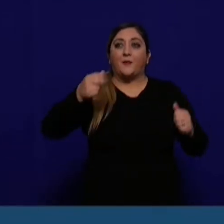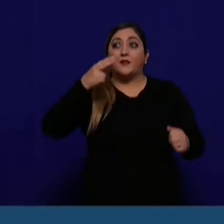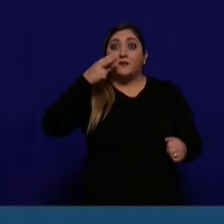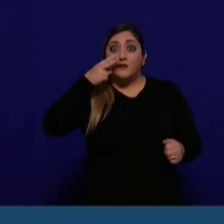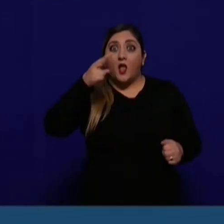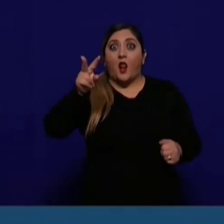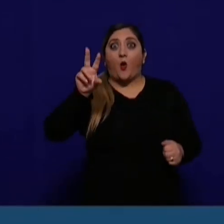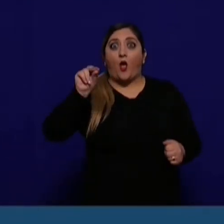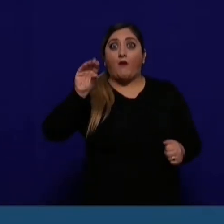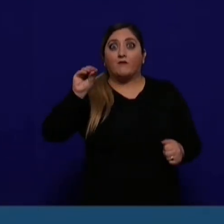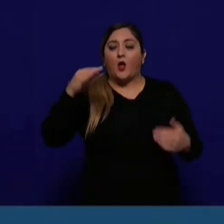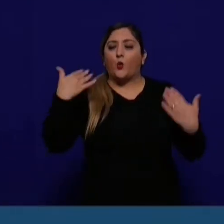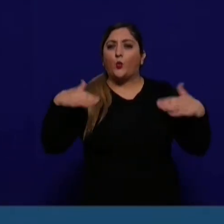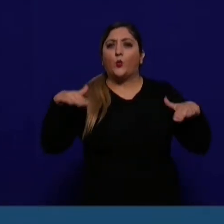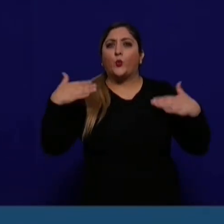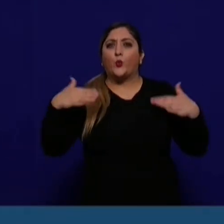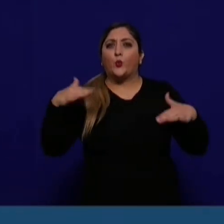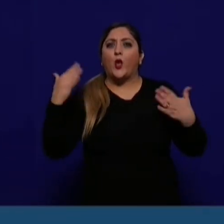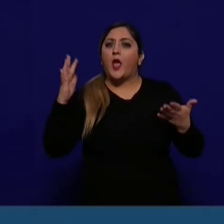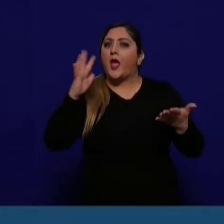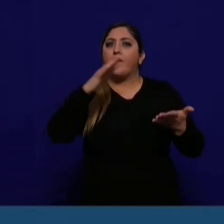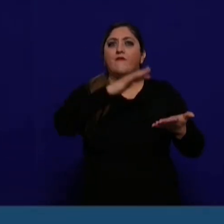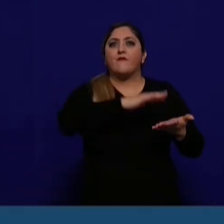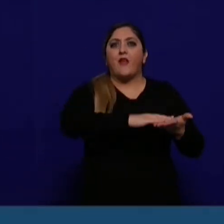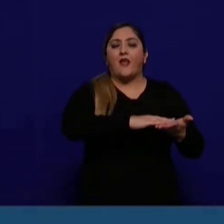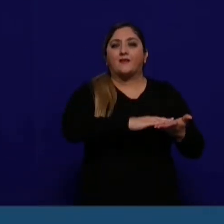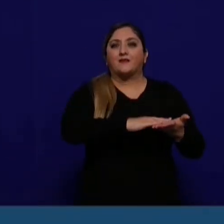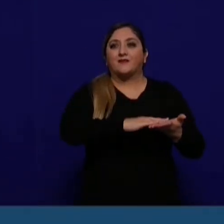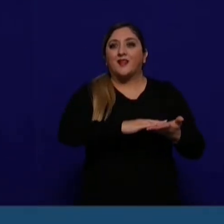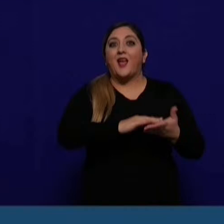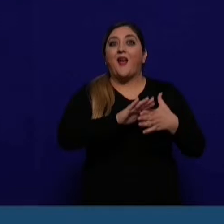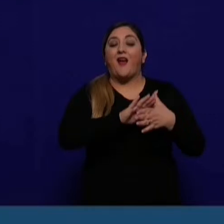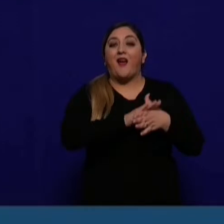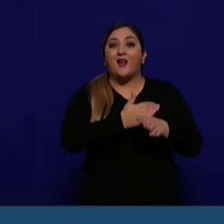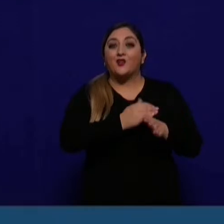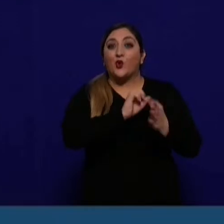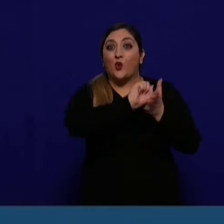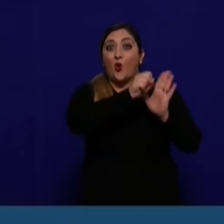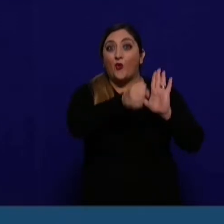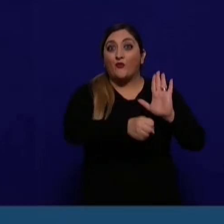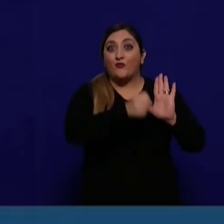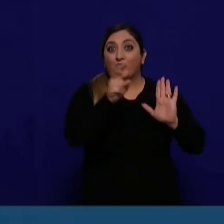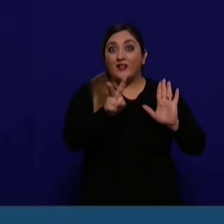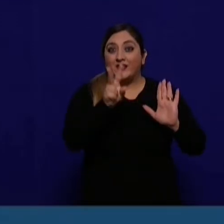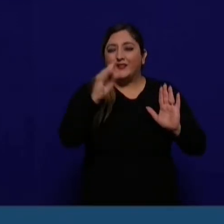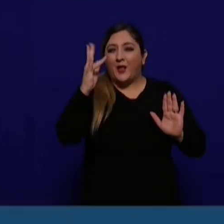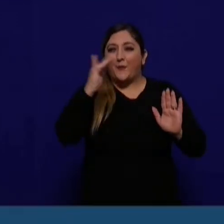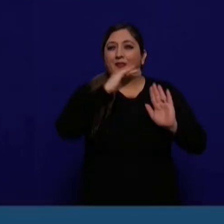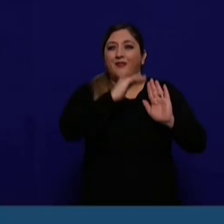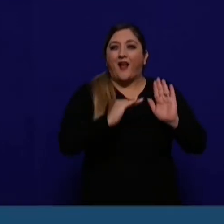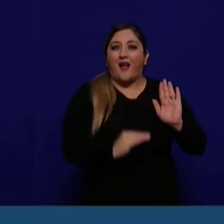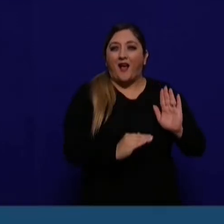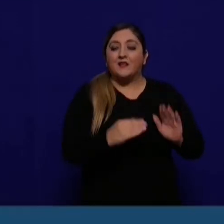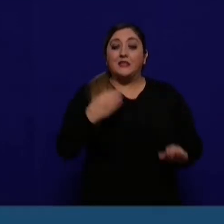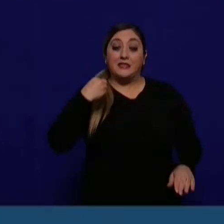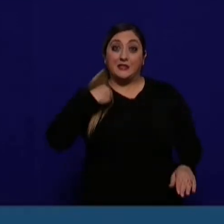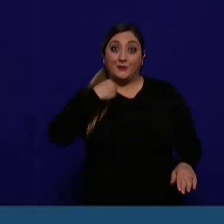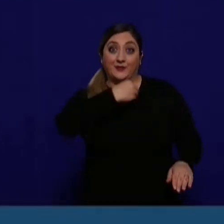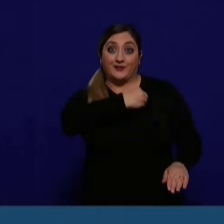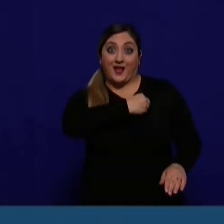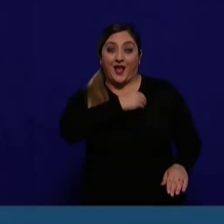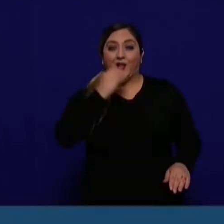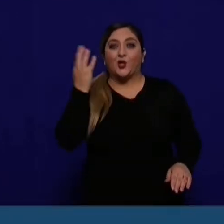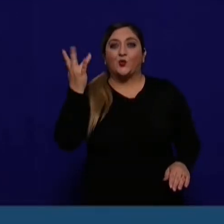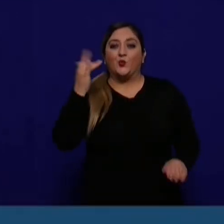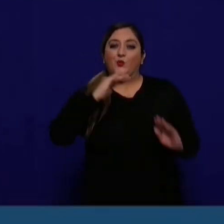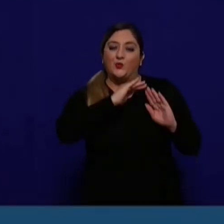l-impatt tagħha anke fuq l-ammonti ta' każijiet li qed ikollna fuq ukoll in-nies li jkollhom bżonn jidħlu l-isptar u anke diġà qegħdin naraw l-impatt